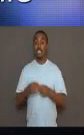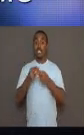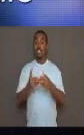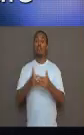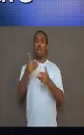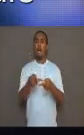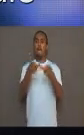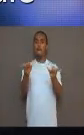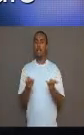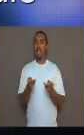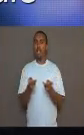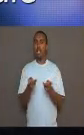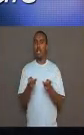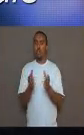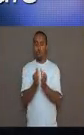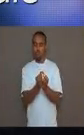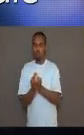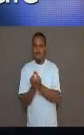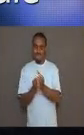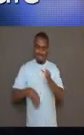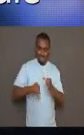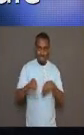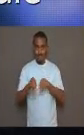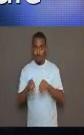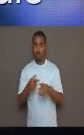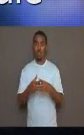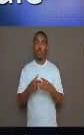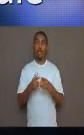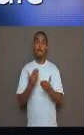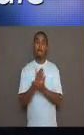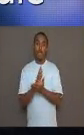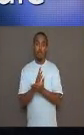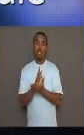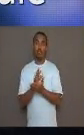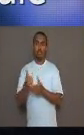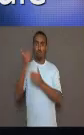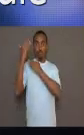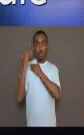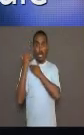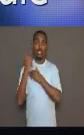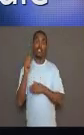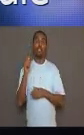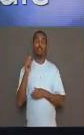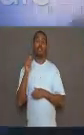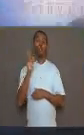setting in which the poker game between the hero and the villain takes place.